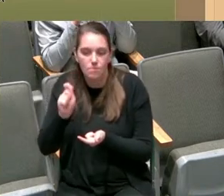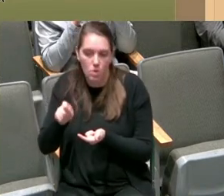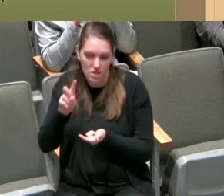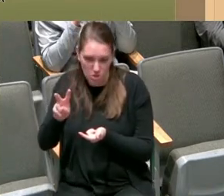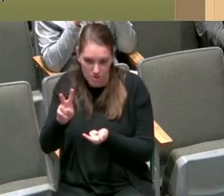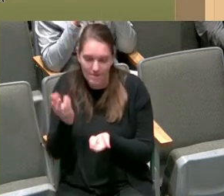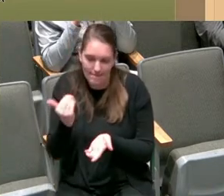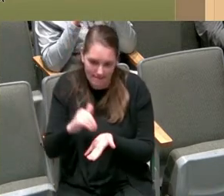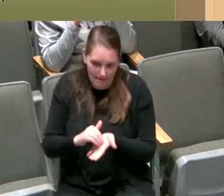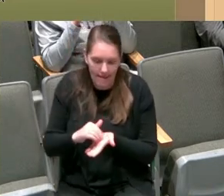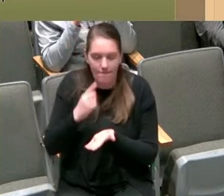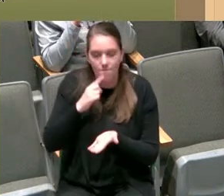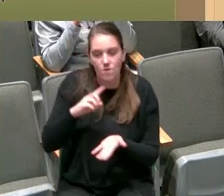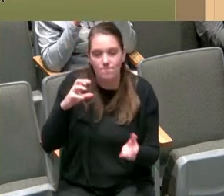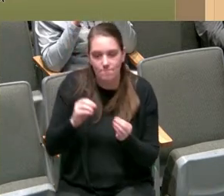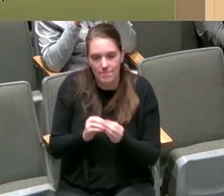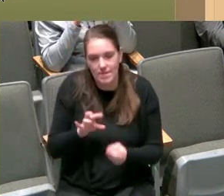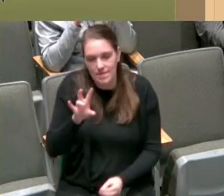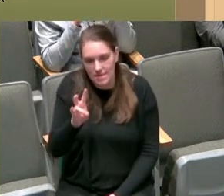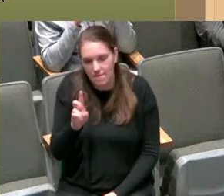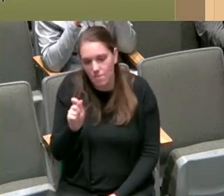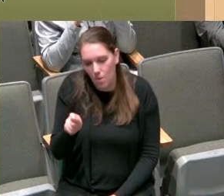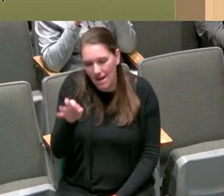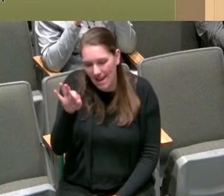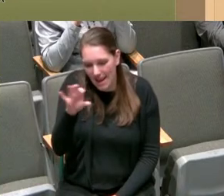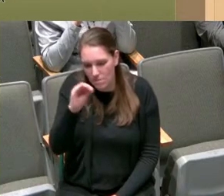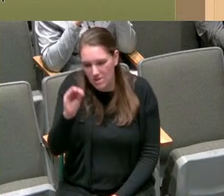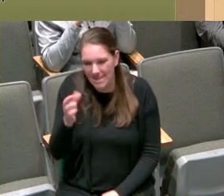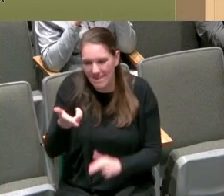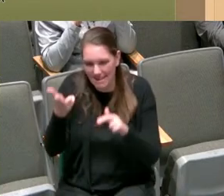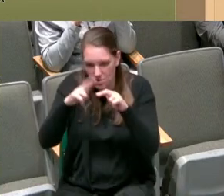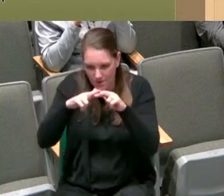again for a 7.9 percent increase